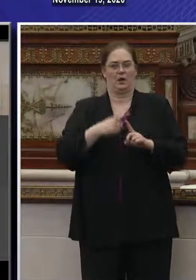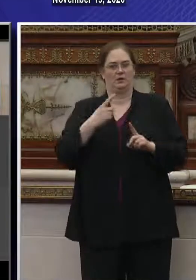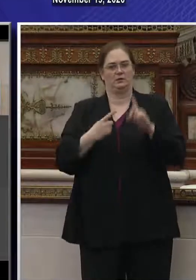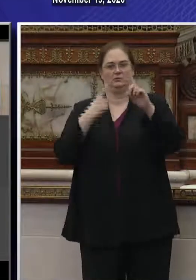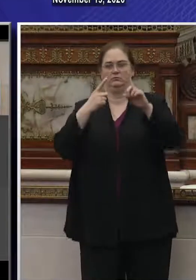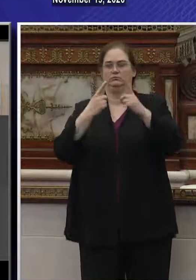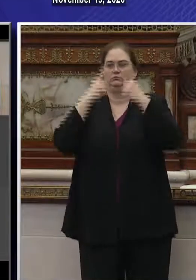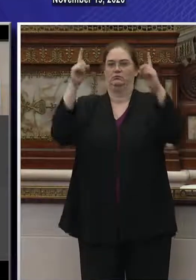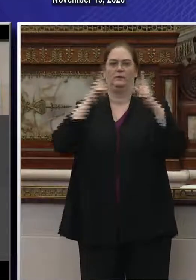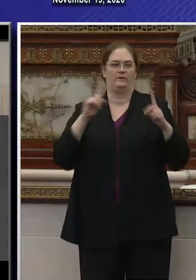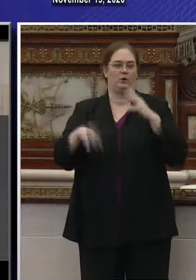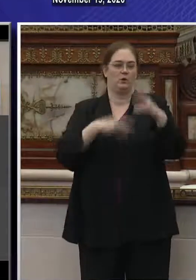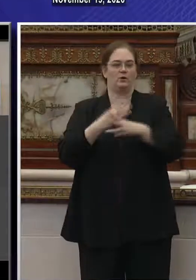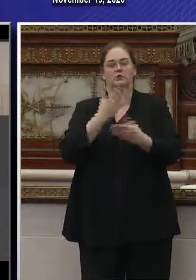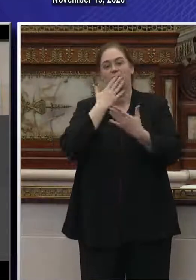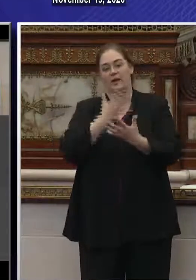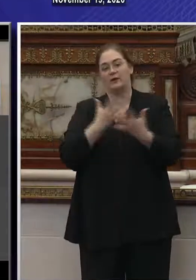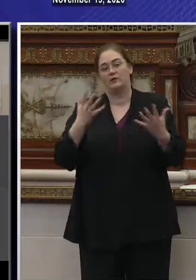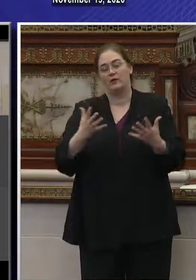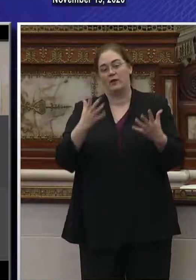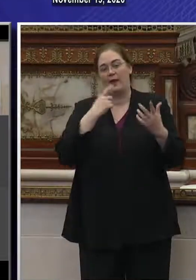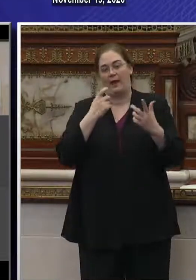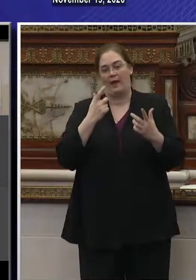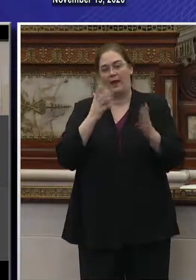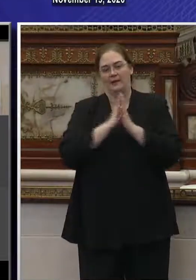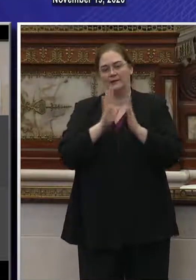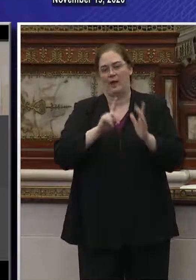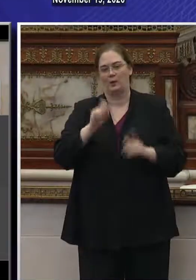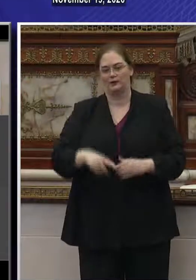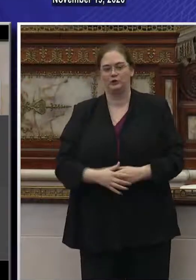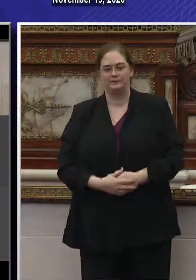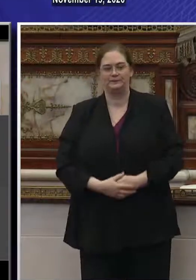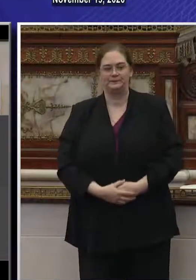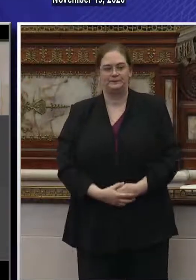for the world. So thank you for asking the question.